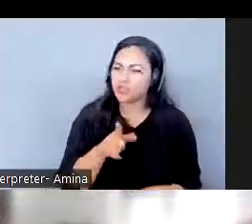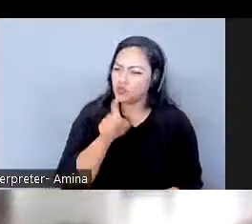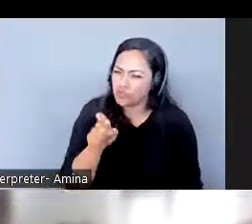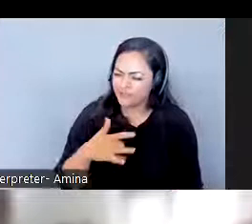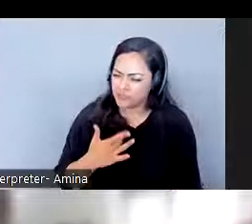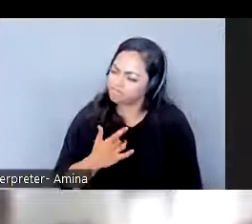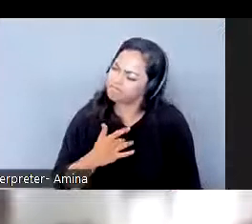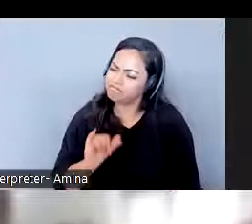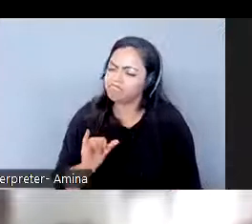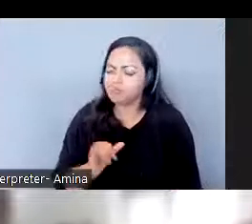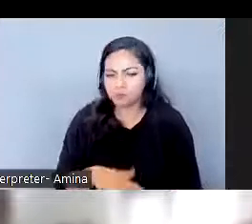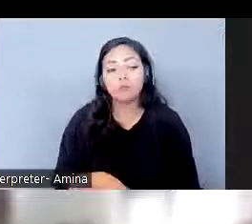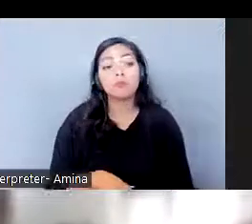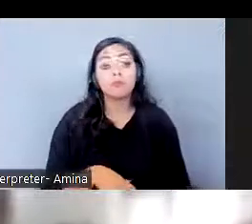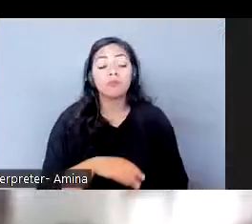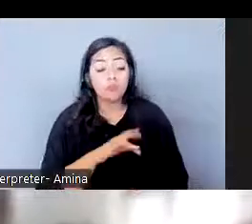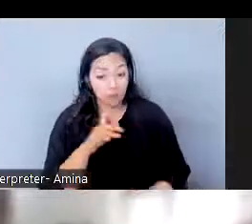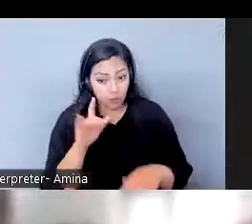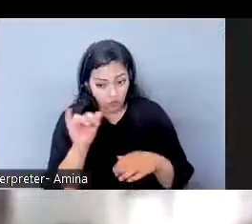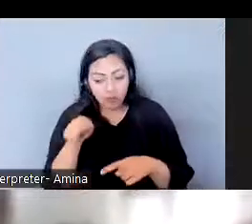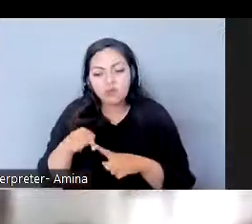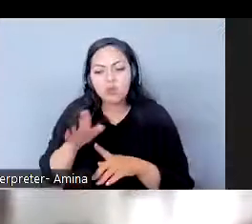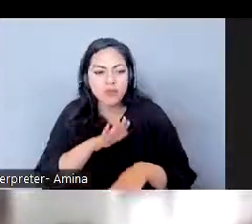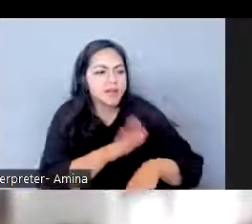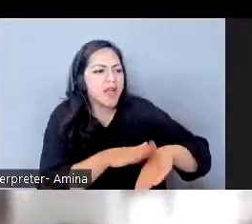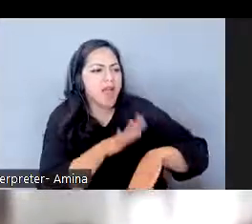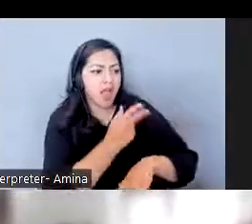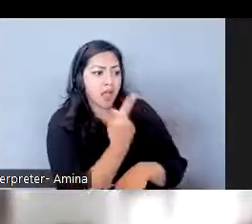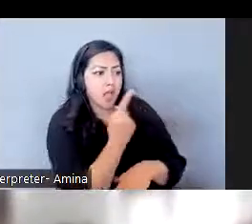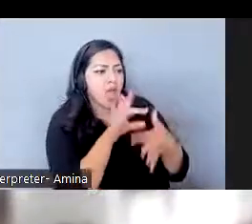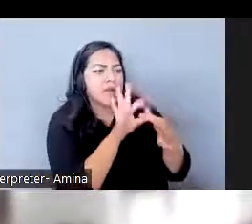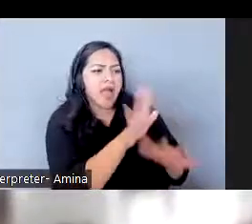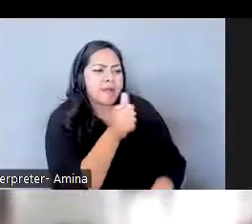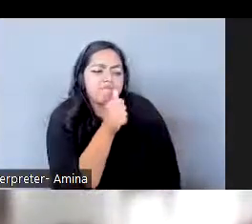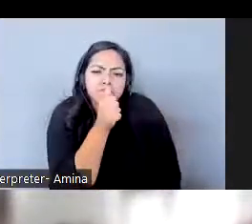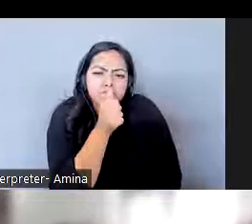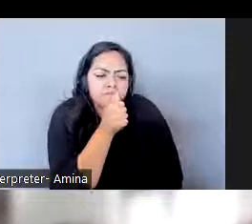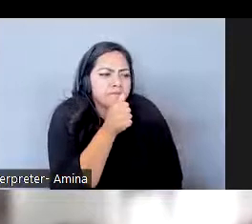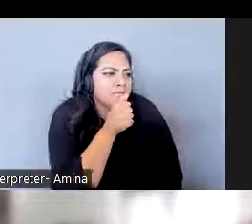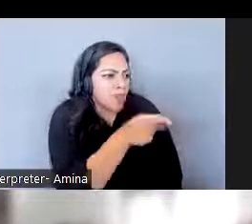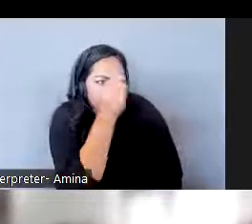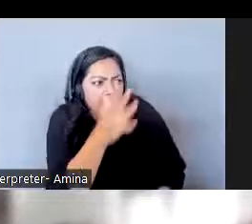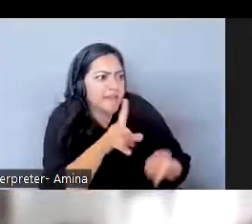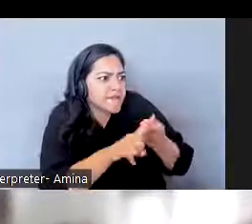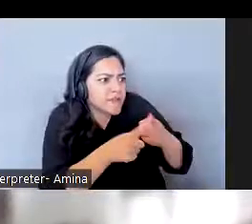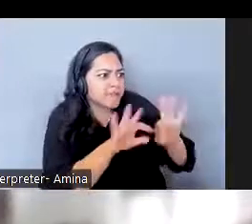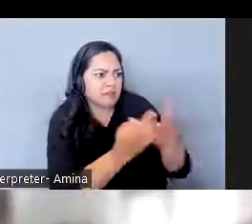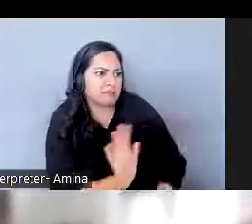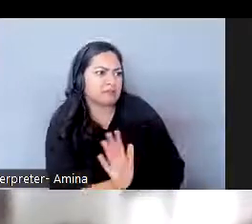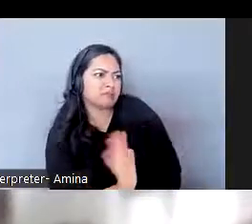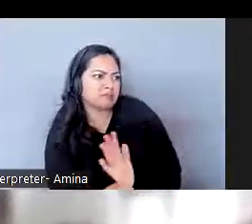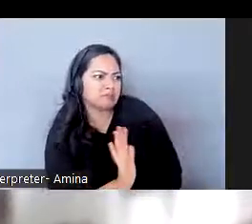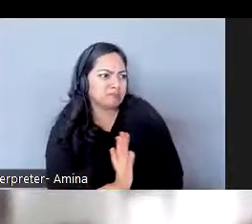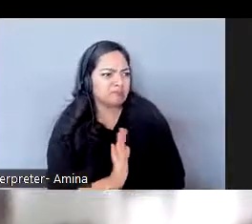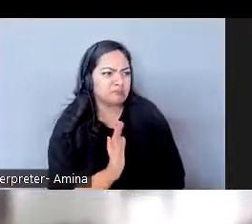relationship because they're going to discourage you because this is really too good to be true. And I don't want your friends telling you that this is not for